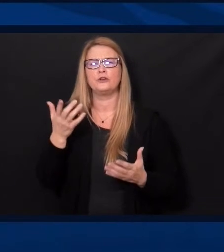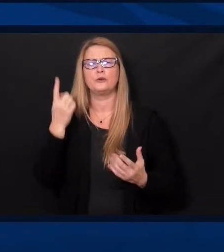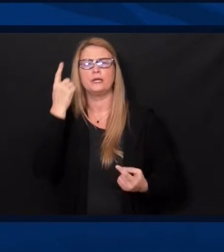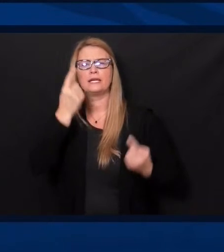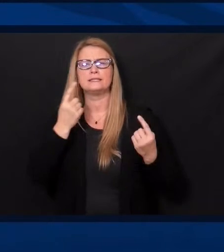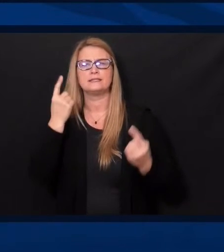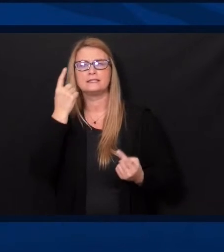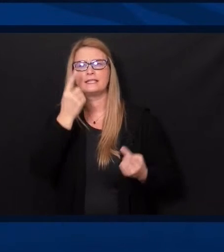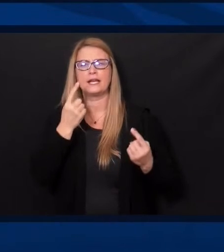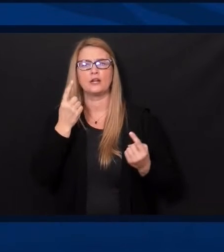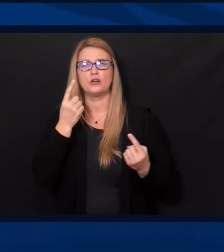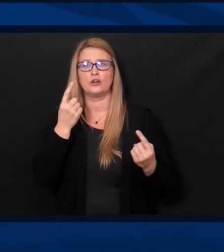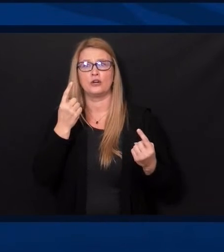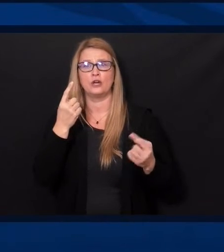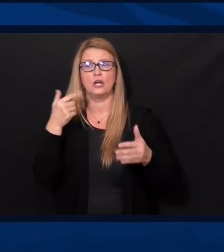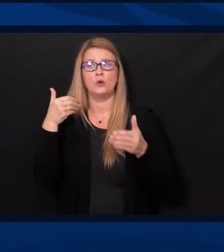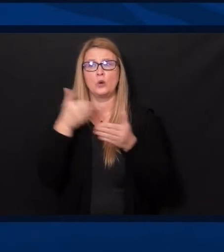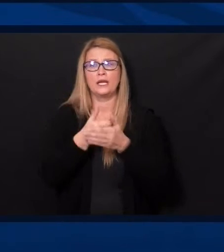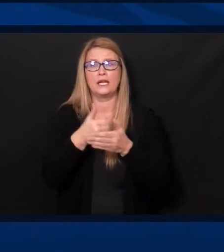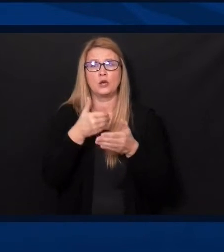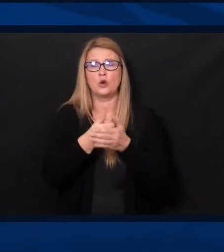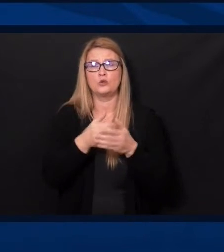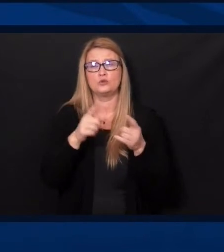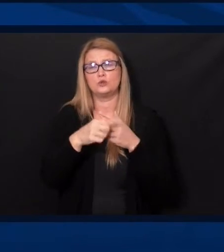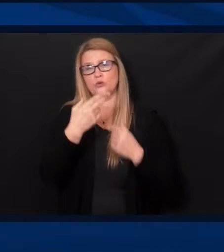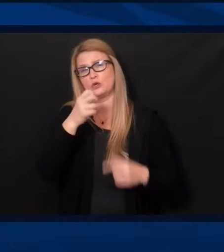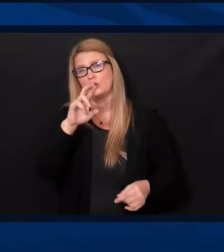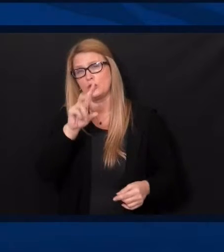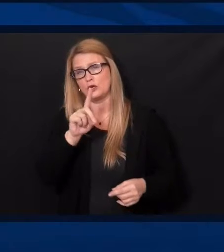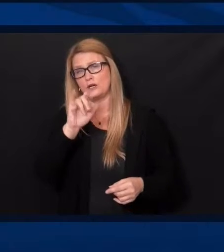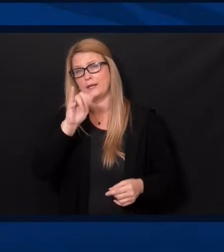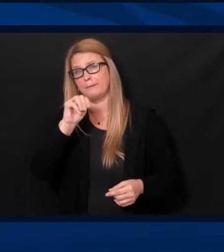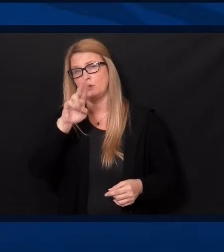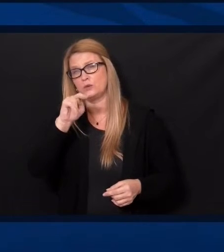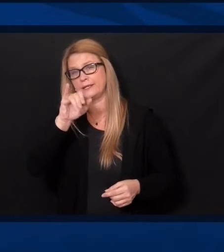an indication that we are at herd immunity?